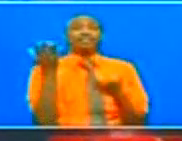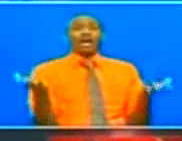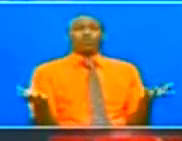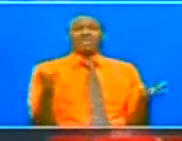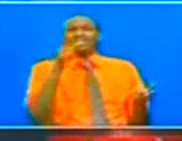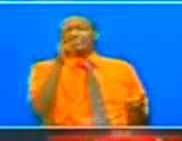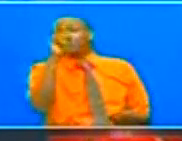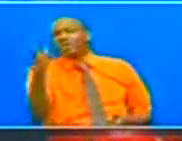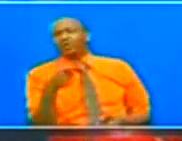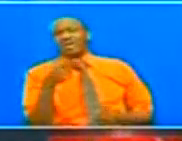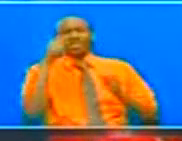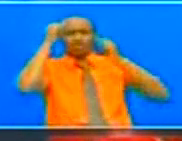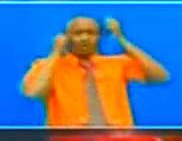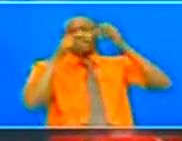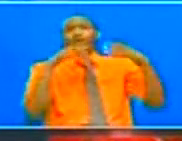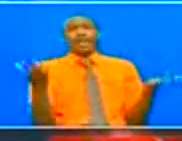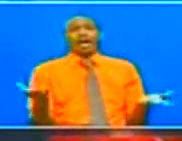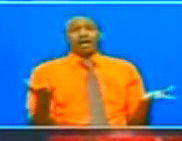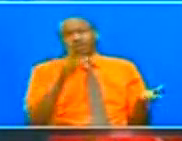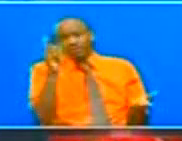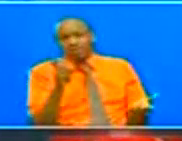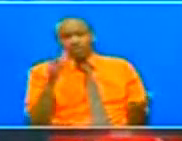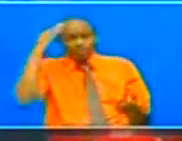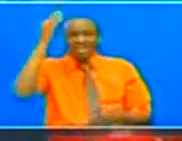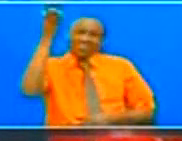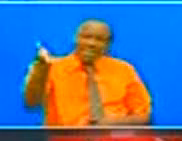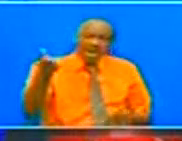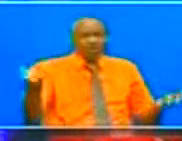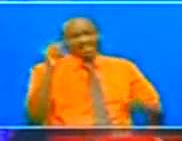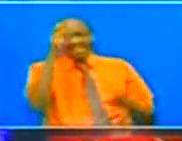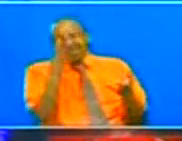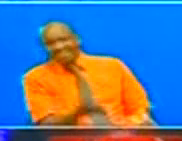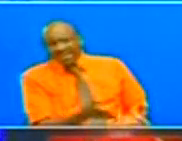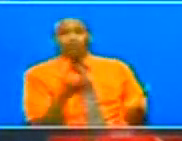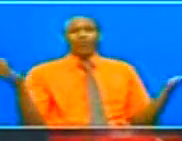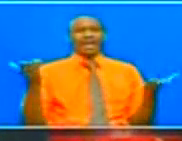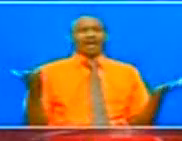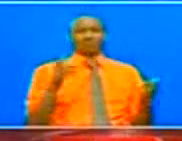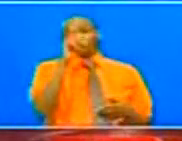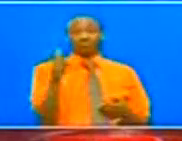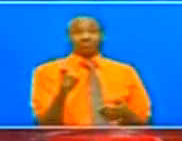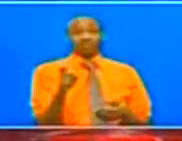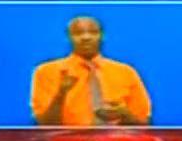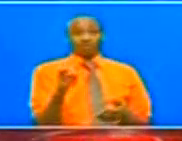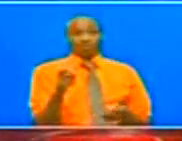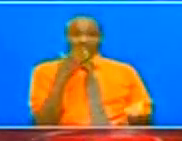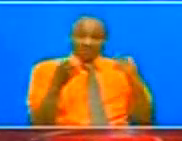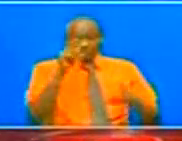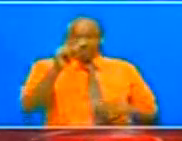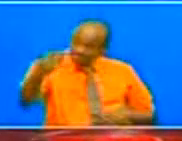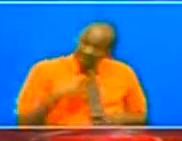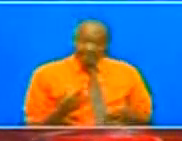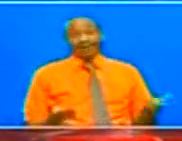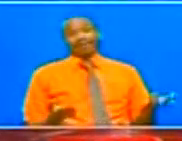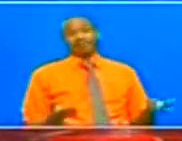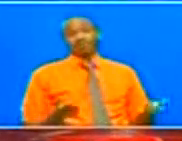of those 2,000? So are they in Somalia? Are they in Kenya? Are they with Al-Shabaab? So they're coming back to bite us where it hurts? The possibility